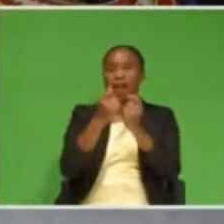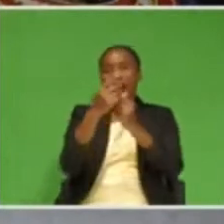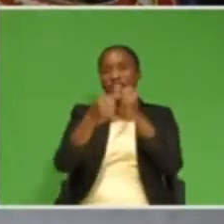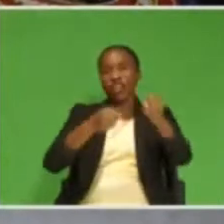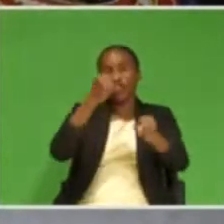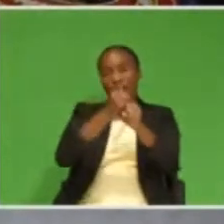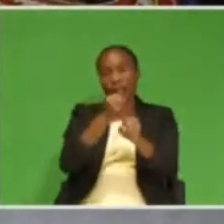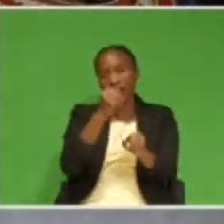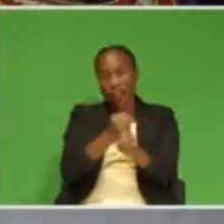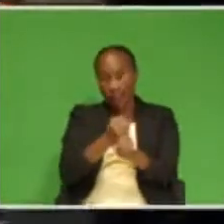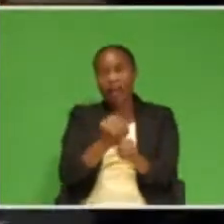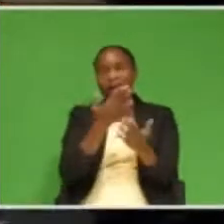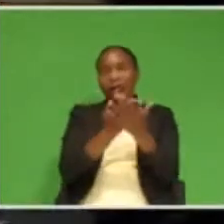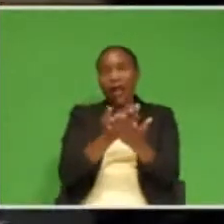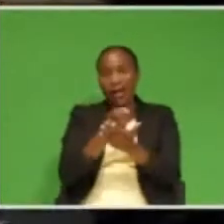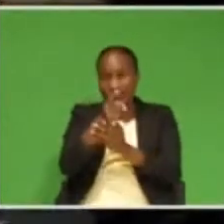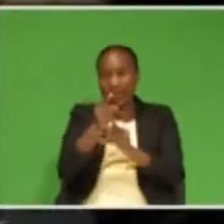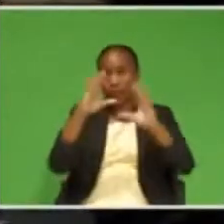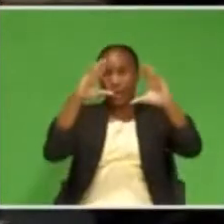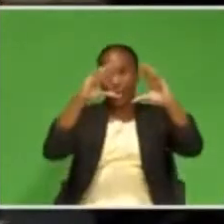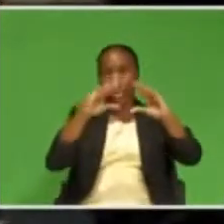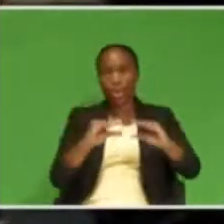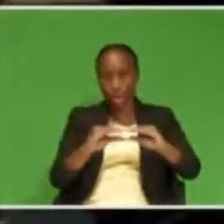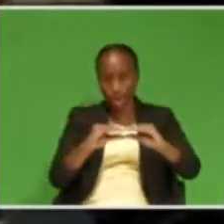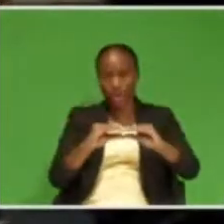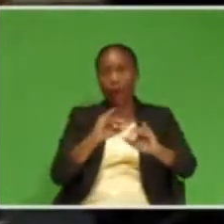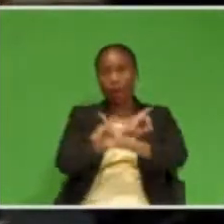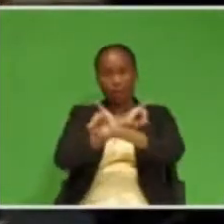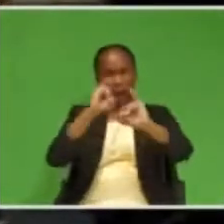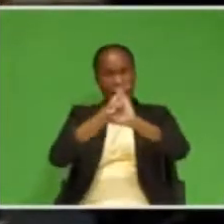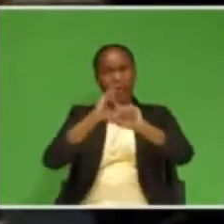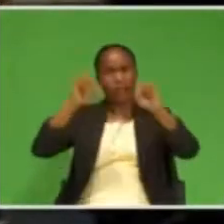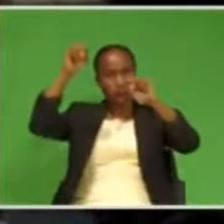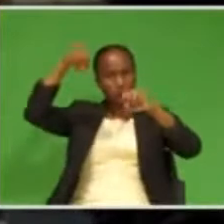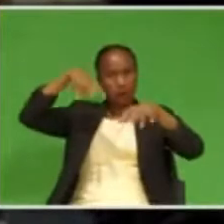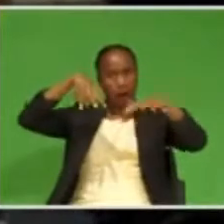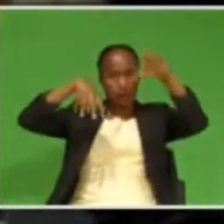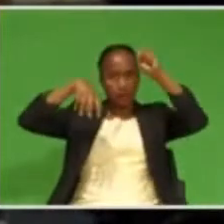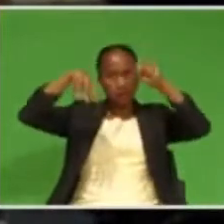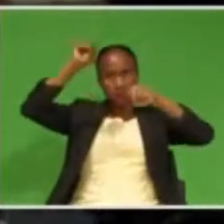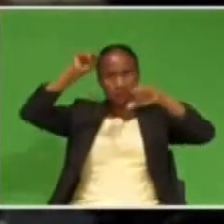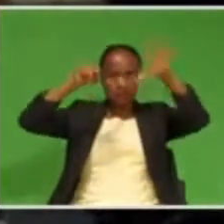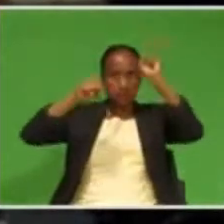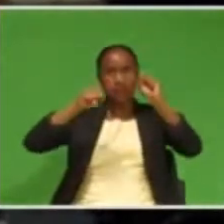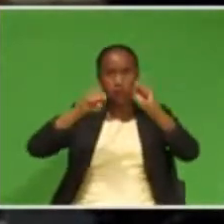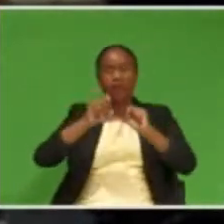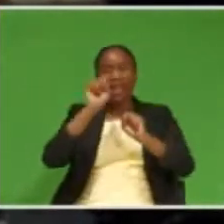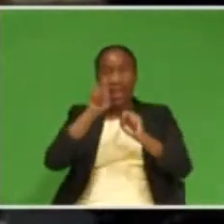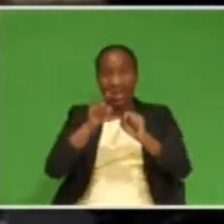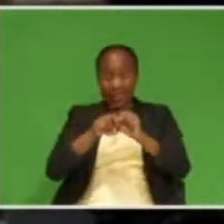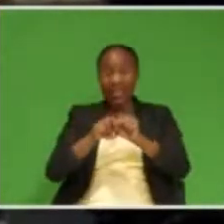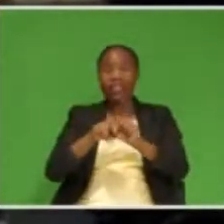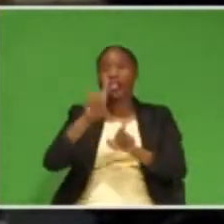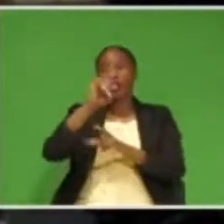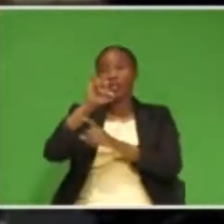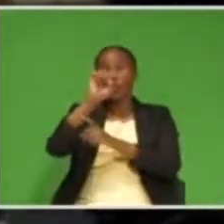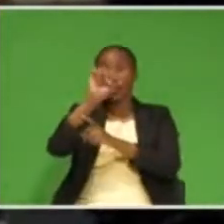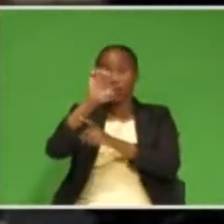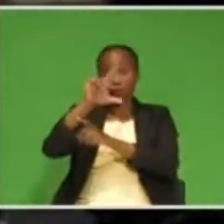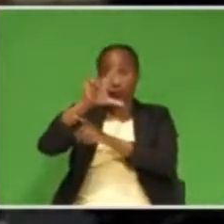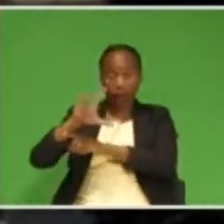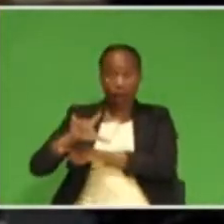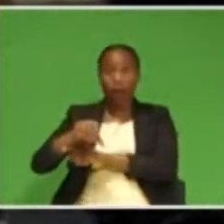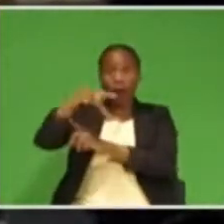the severity of load shedding, as Eskom will be able to use its diesel run plants when